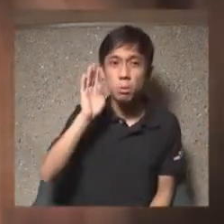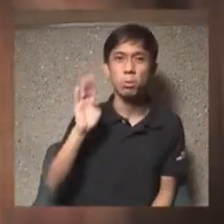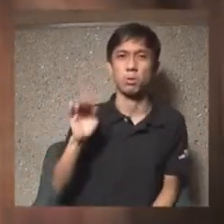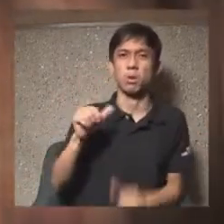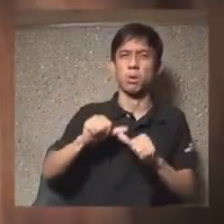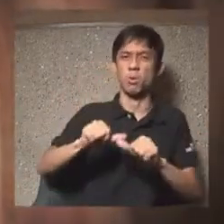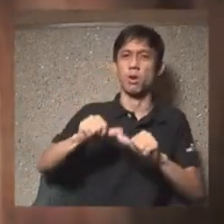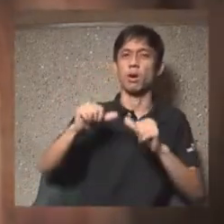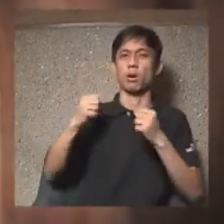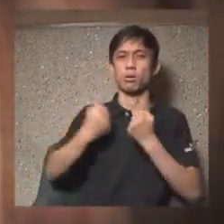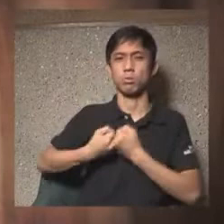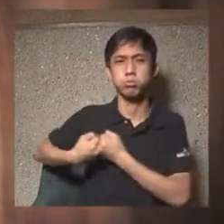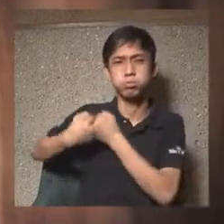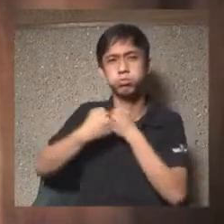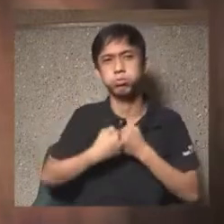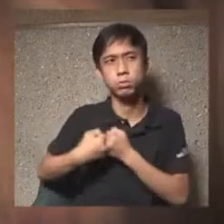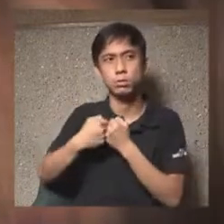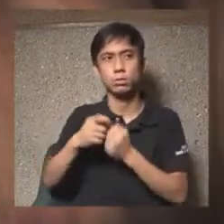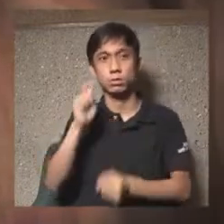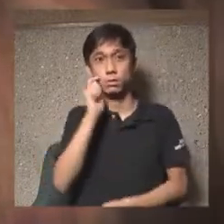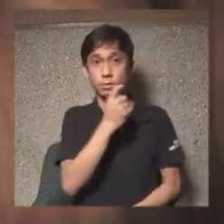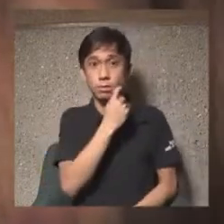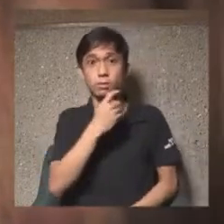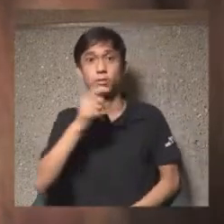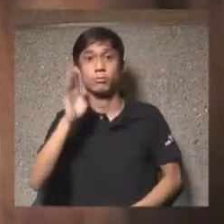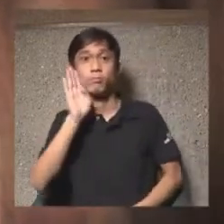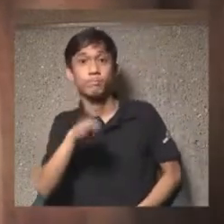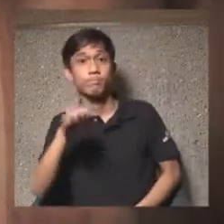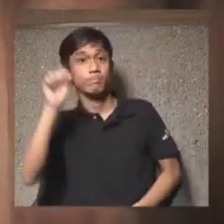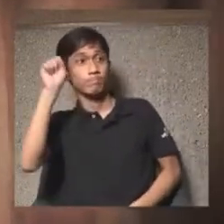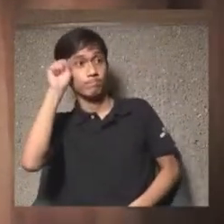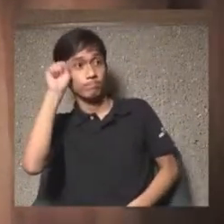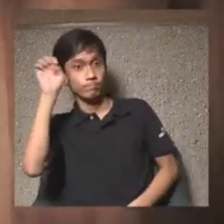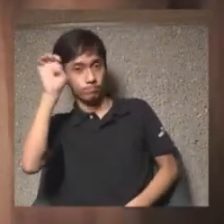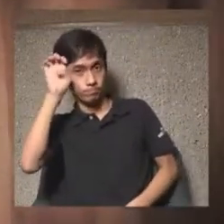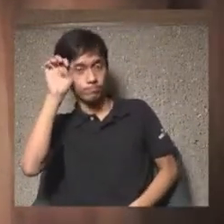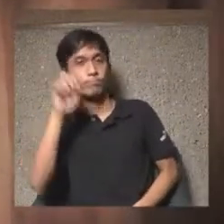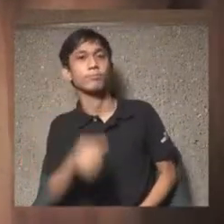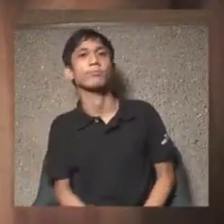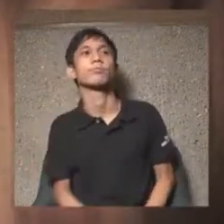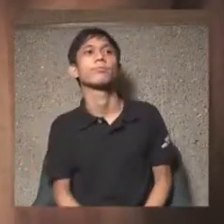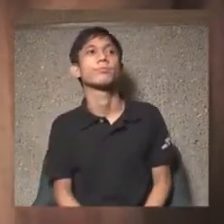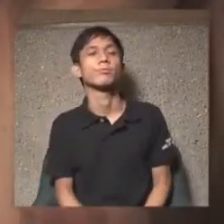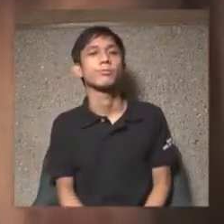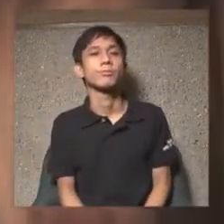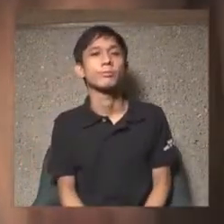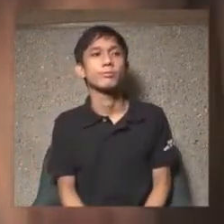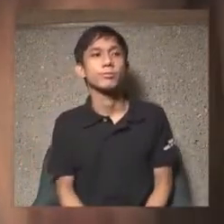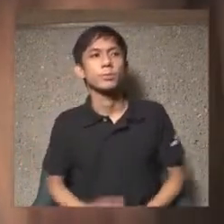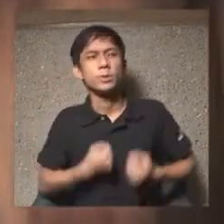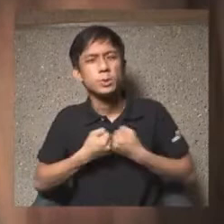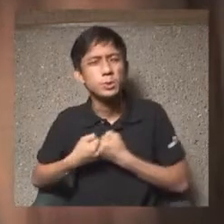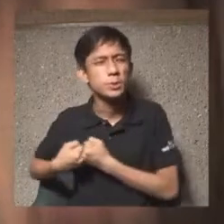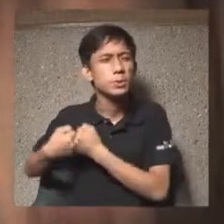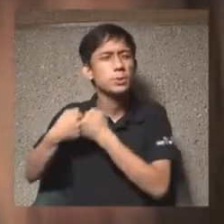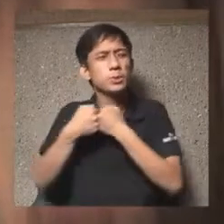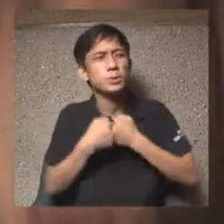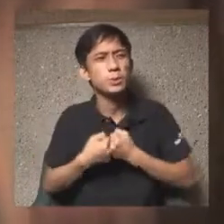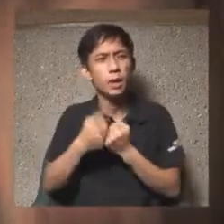Even in the womb of his mother, he grabbed. He was grappling the heel of Esau. So he would want to be